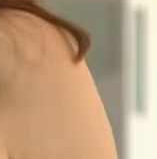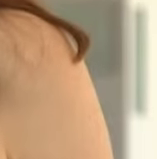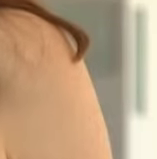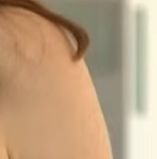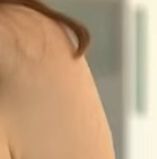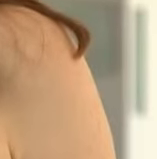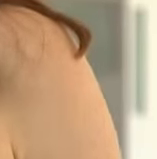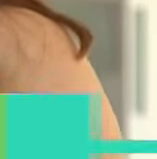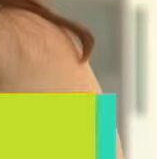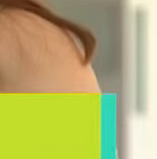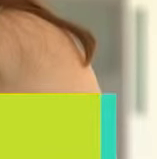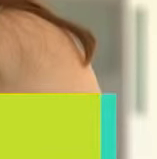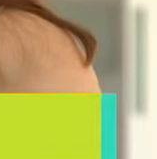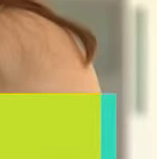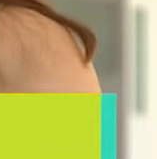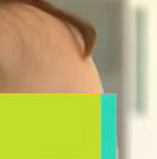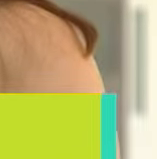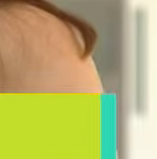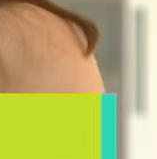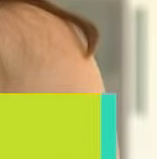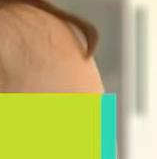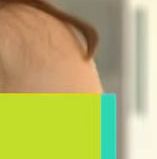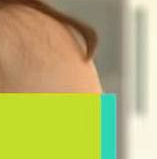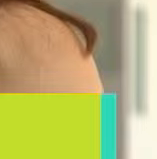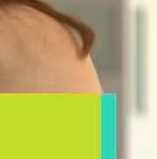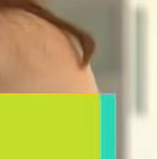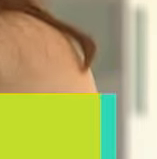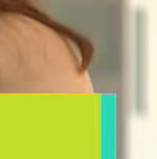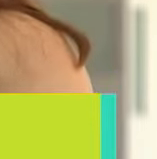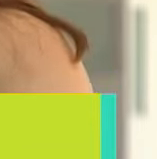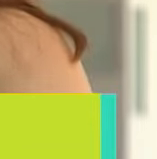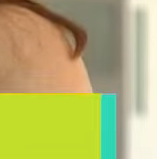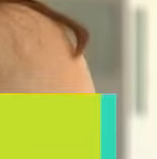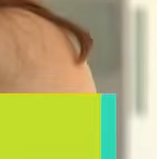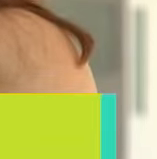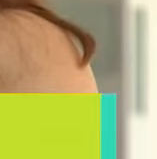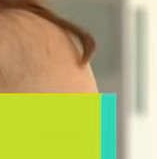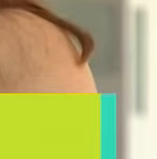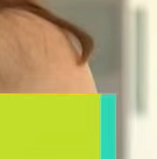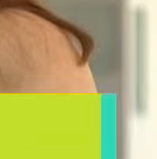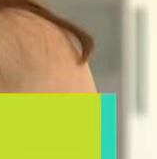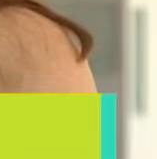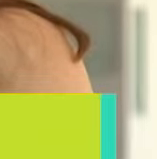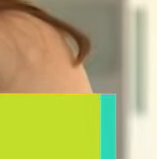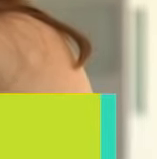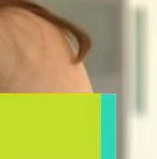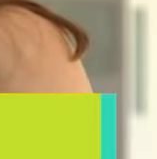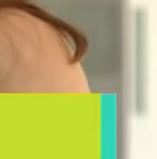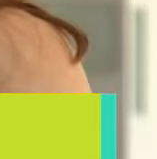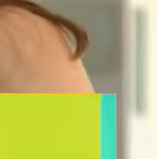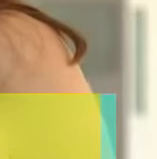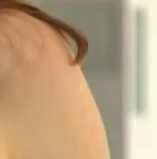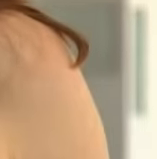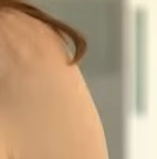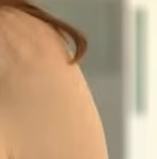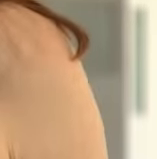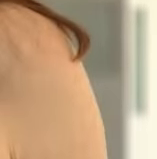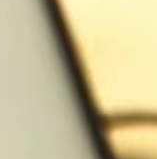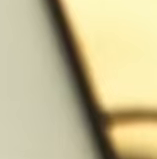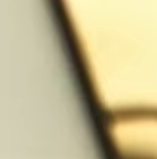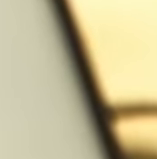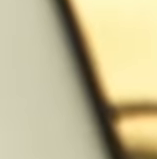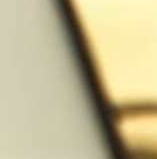I can say, I have no idea of coding, for example, which is what we did, and it will reply, okay, let's help you with